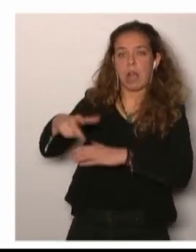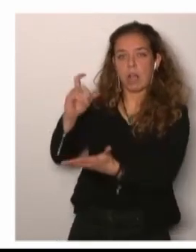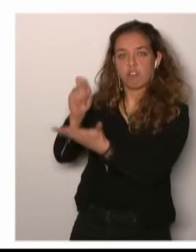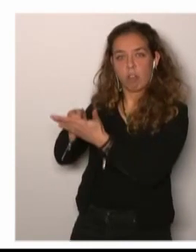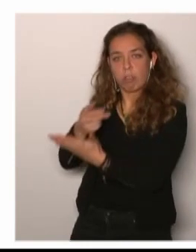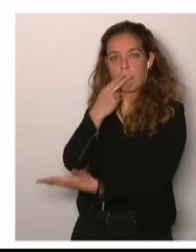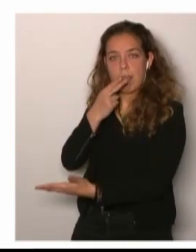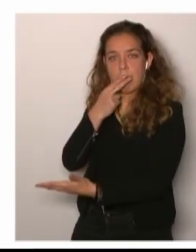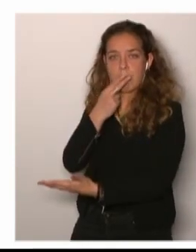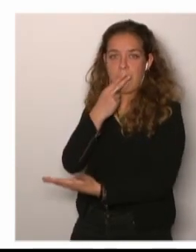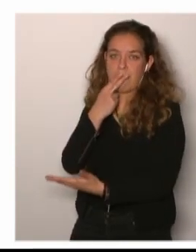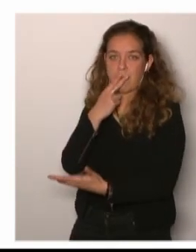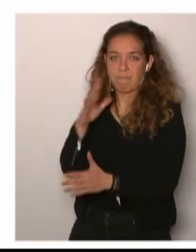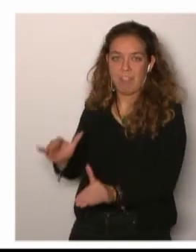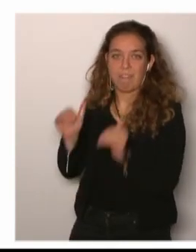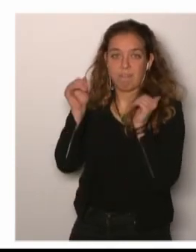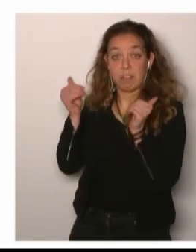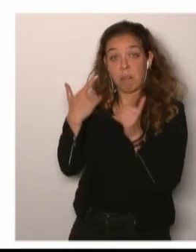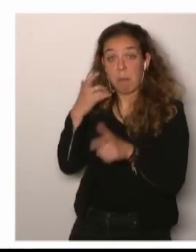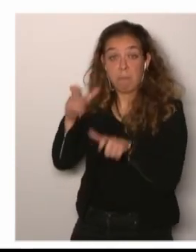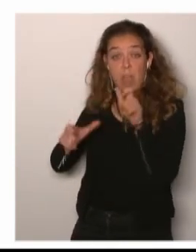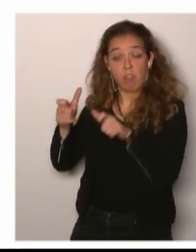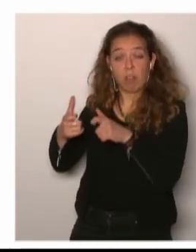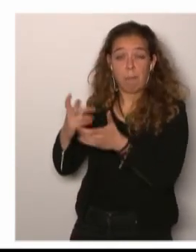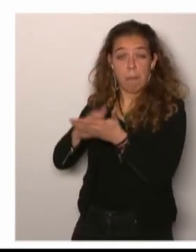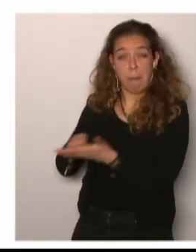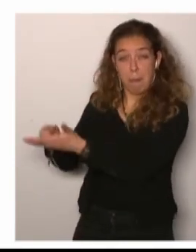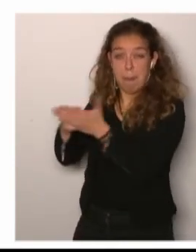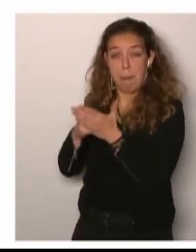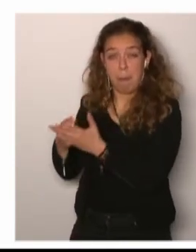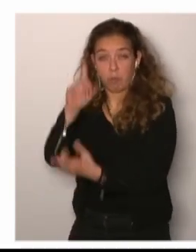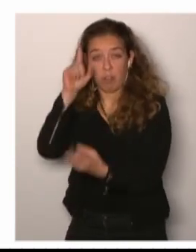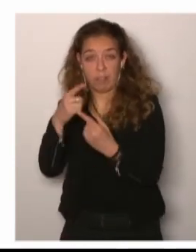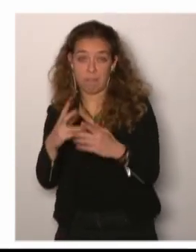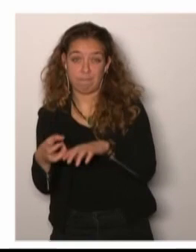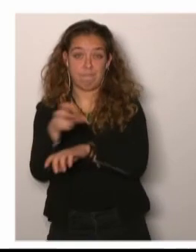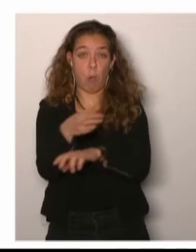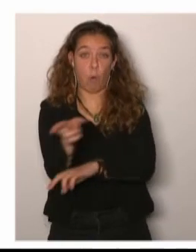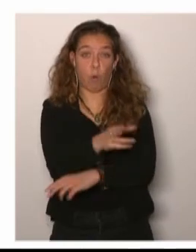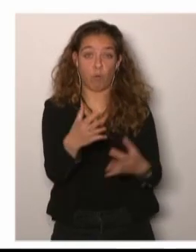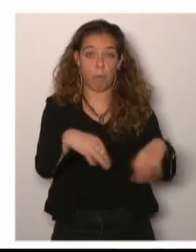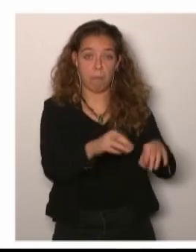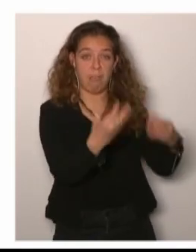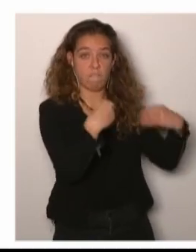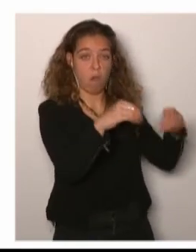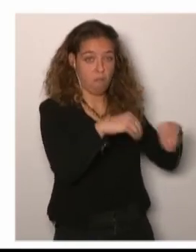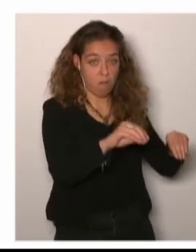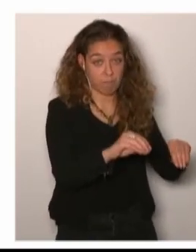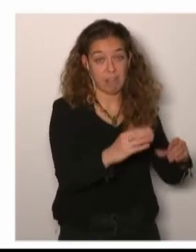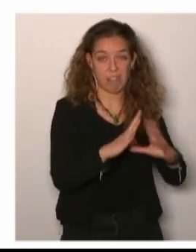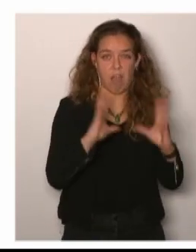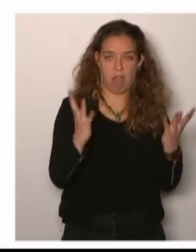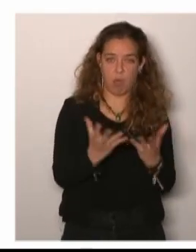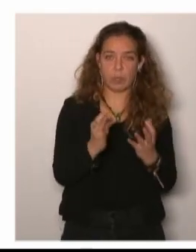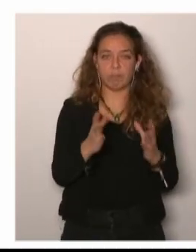their own use, but maybe for resale, for example. So there are lots of things in the area of taxation where I think you can have an